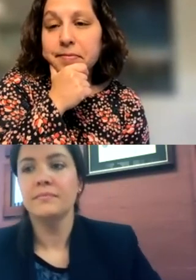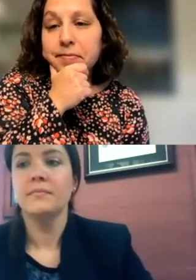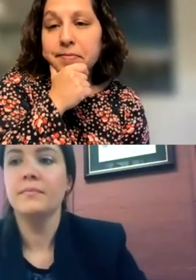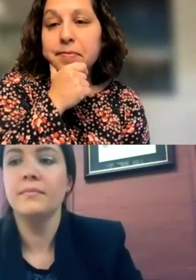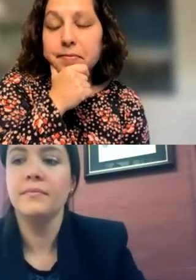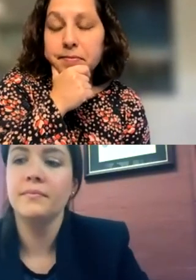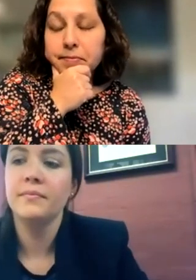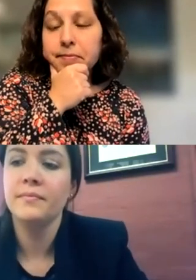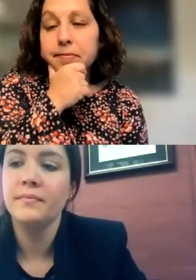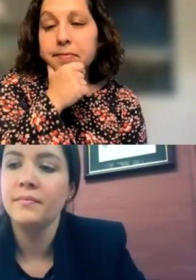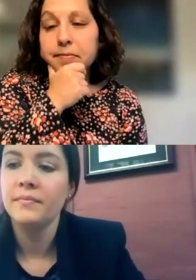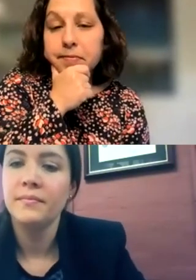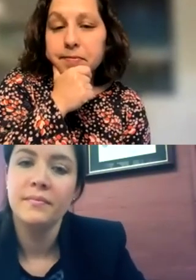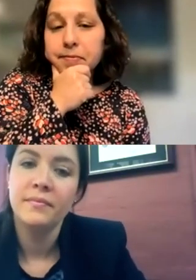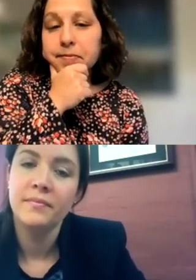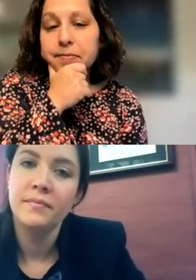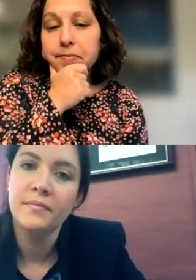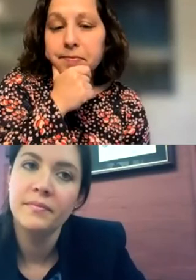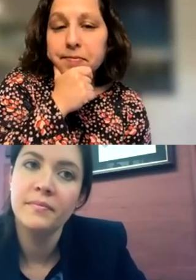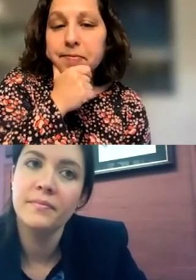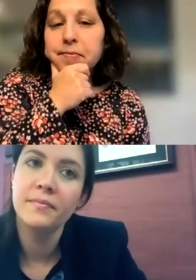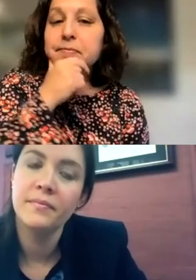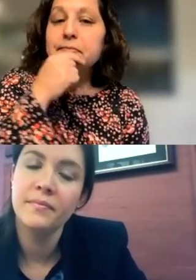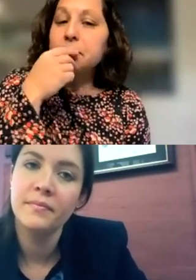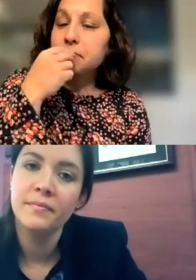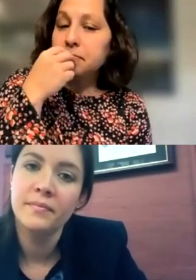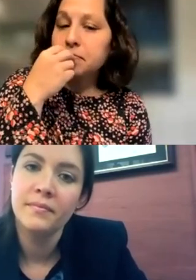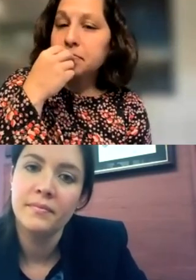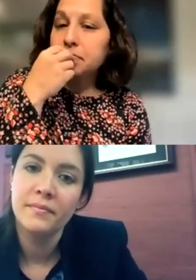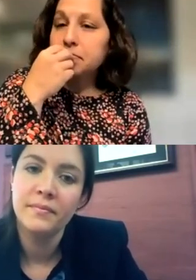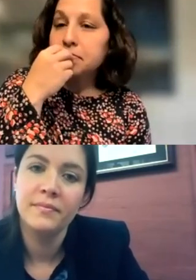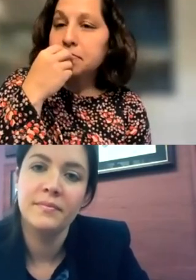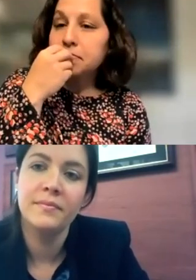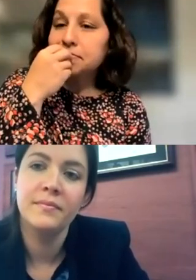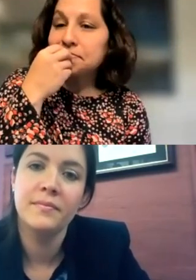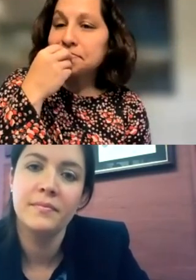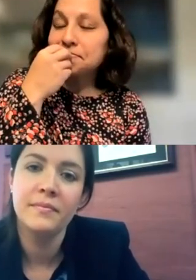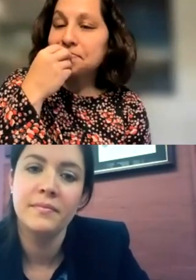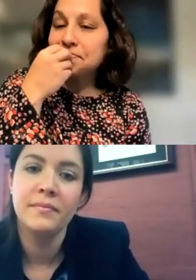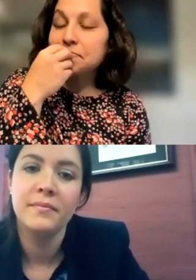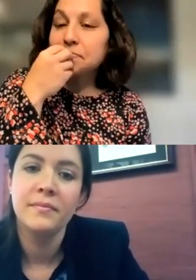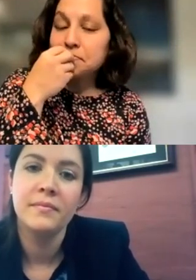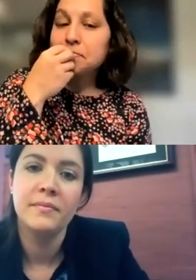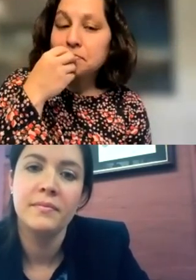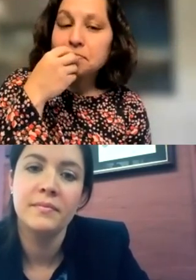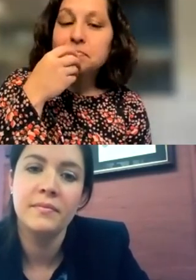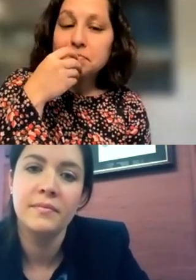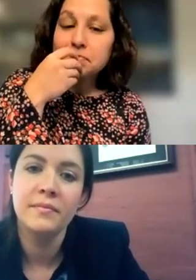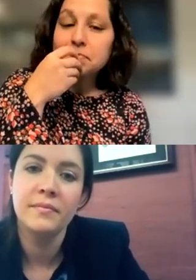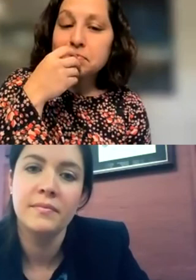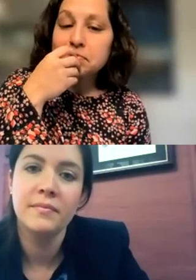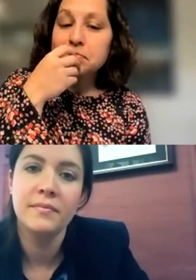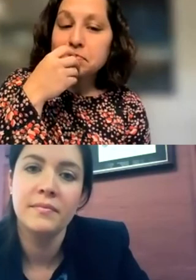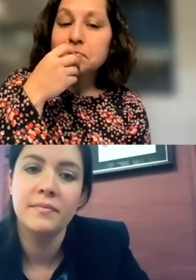observed, the first person I coached was Ray Mayuski, who at that time was Senior Associate Dean for Clinical